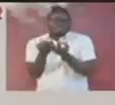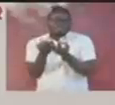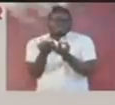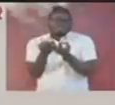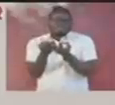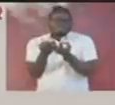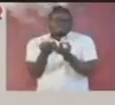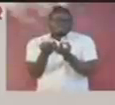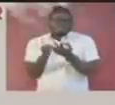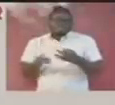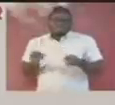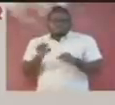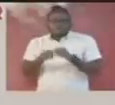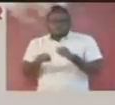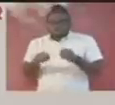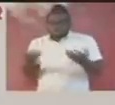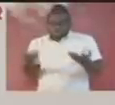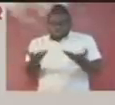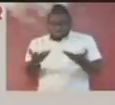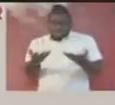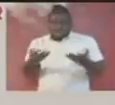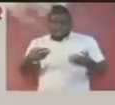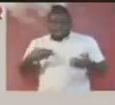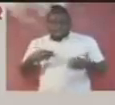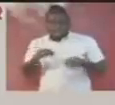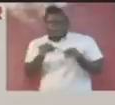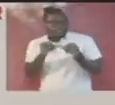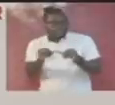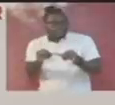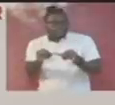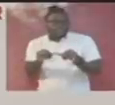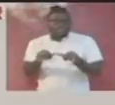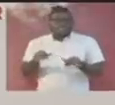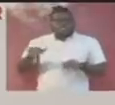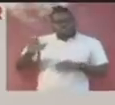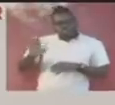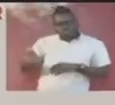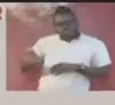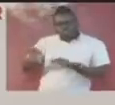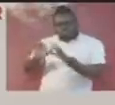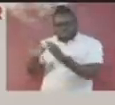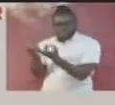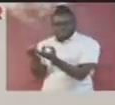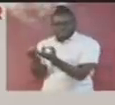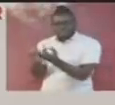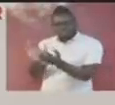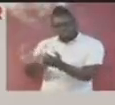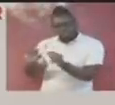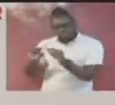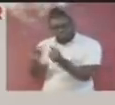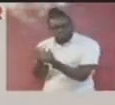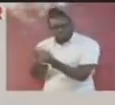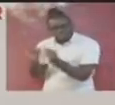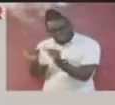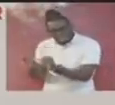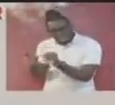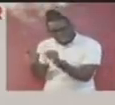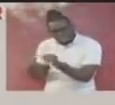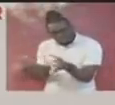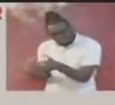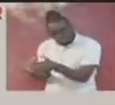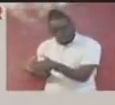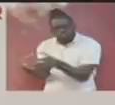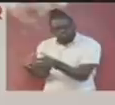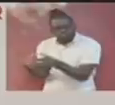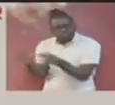your circle. And by circle, you know what I mean by now, so that we stay safe. Again,